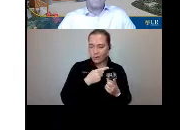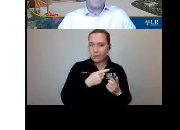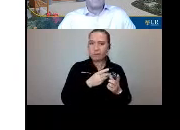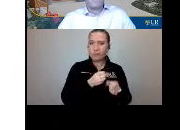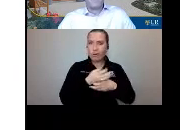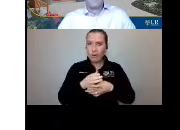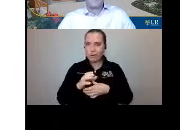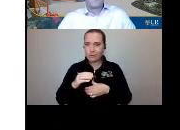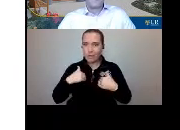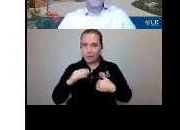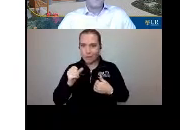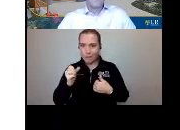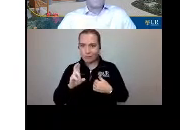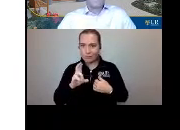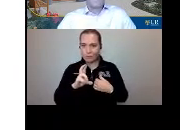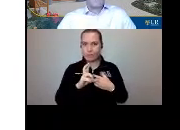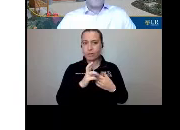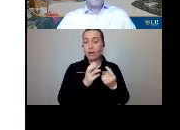rates.